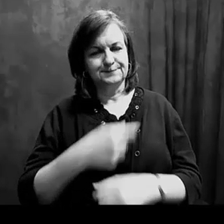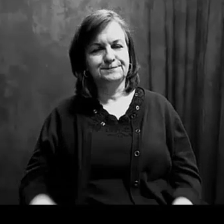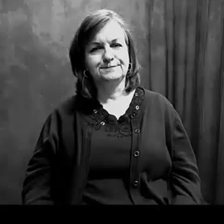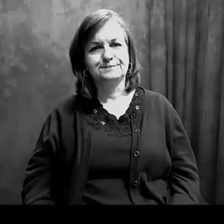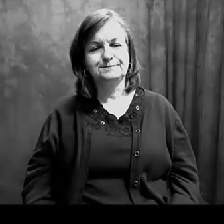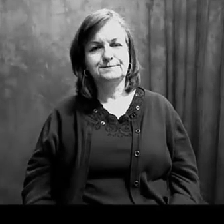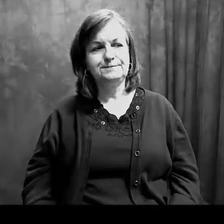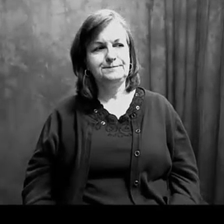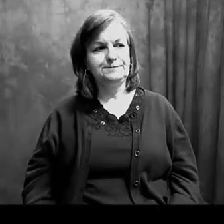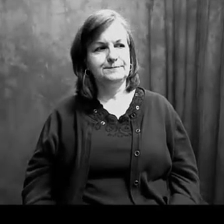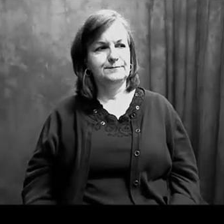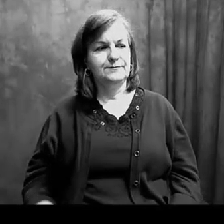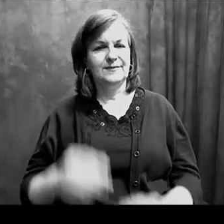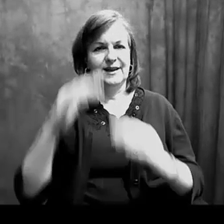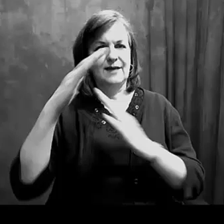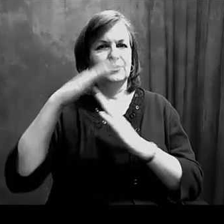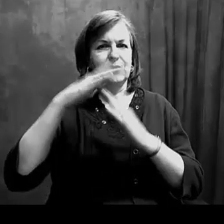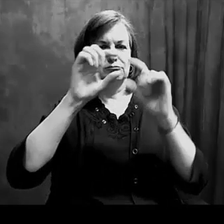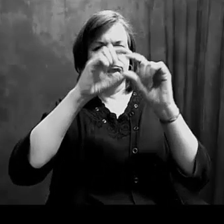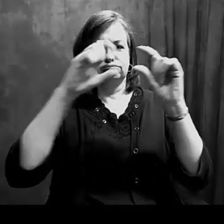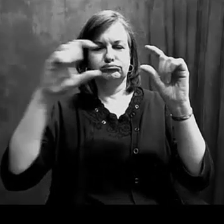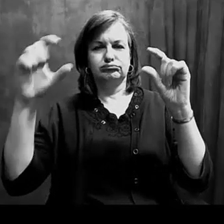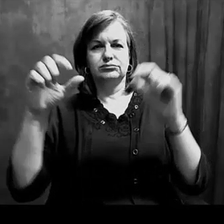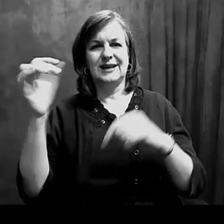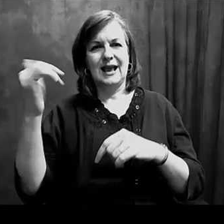are antigens currently stored inside your body.